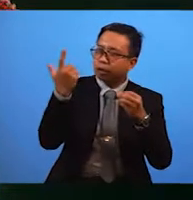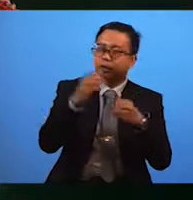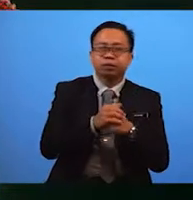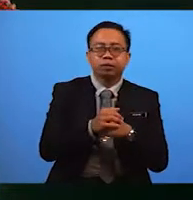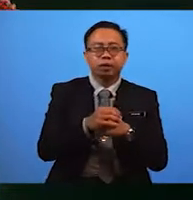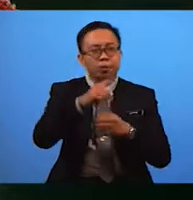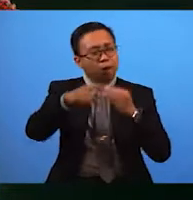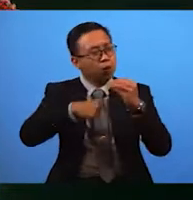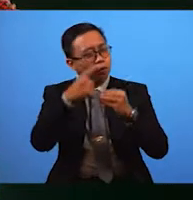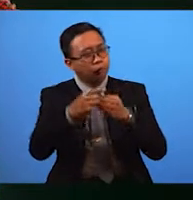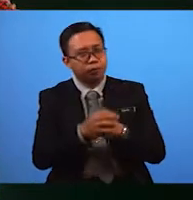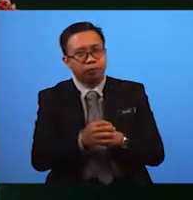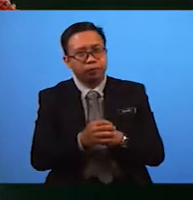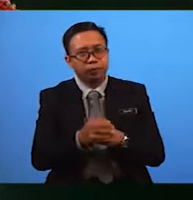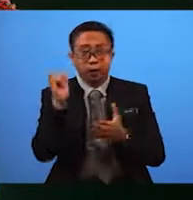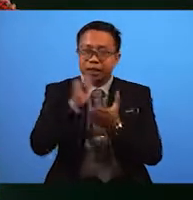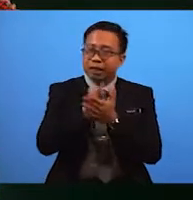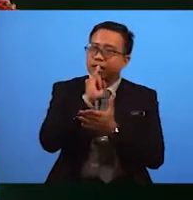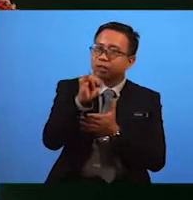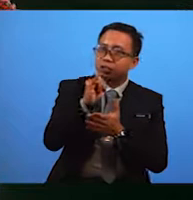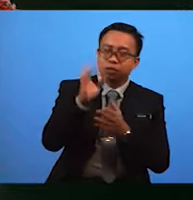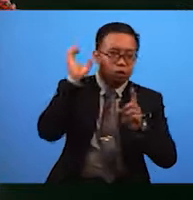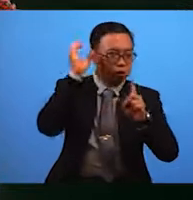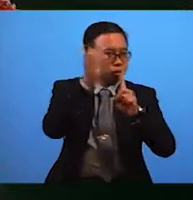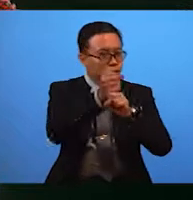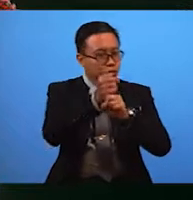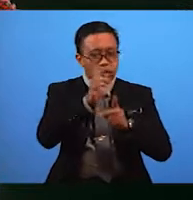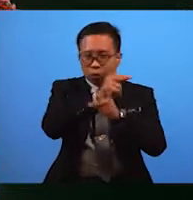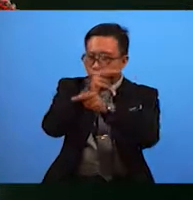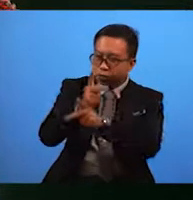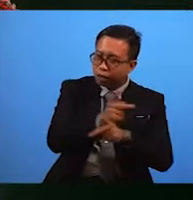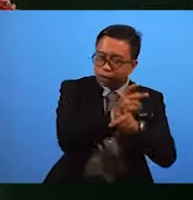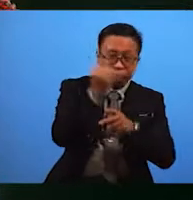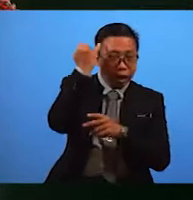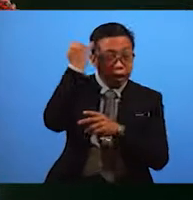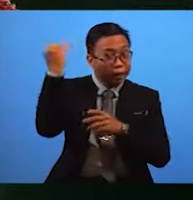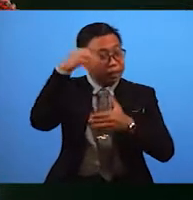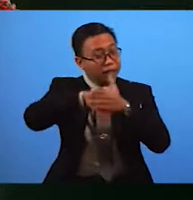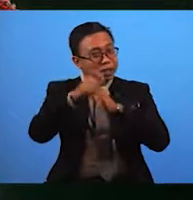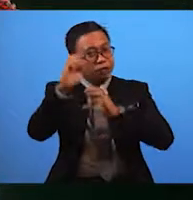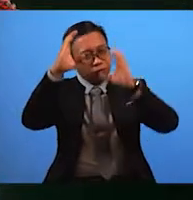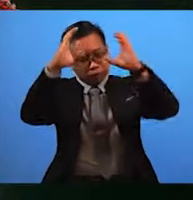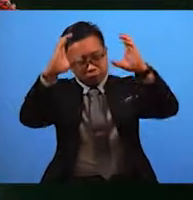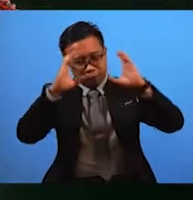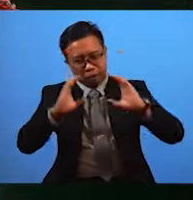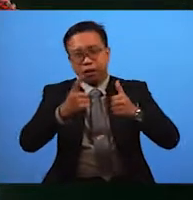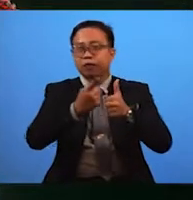about. That is the purpose of the controlling idea in the first paragraph.